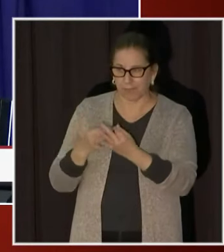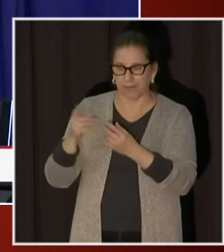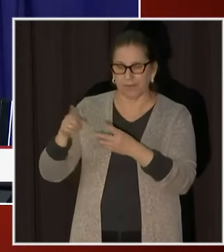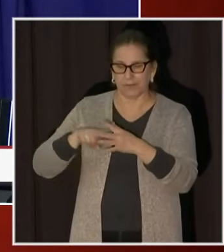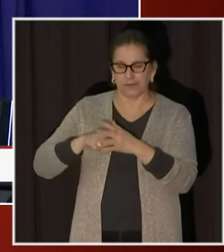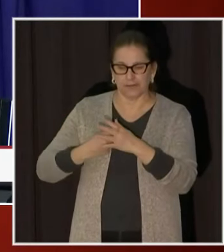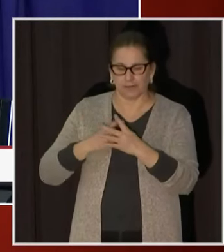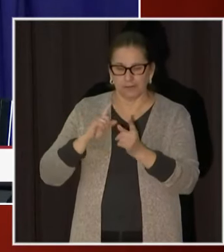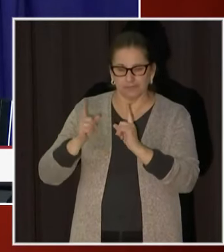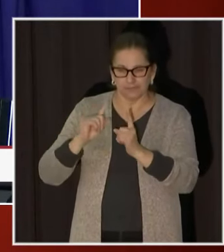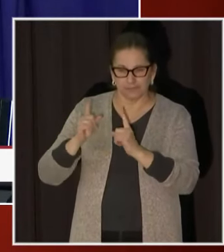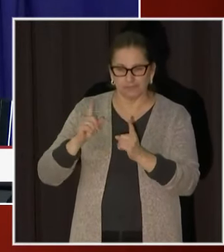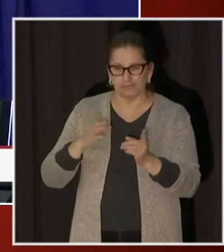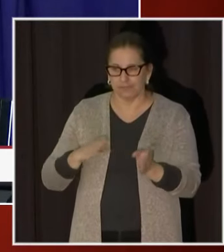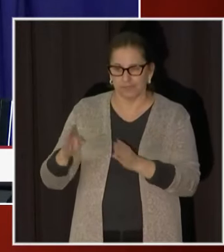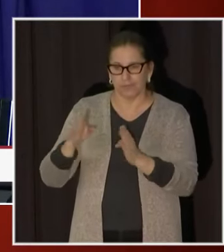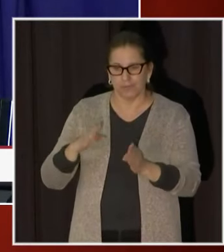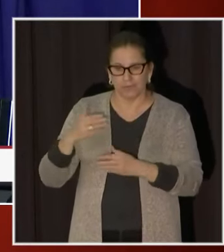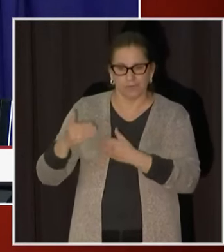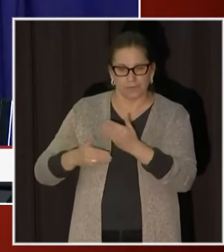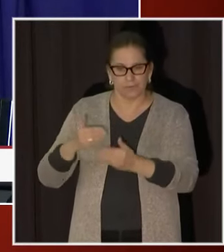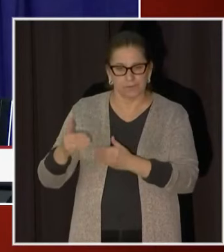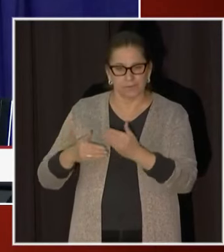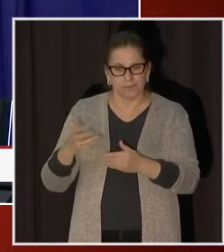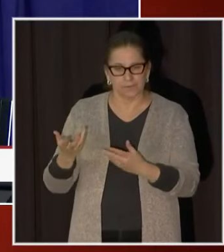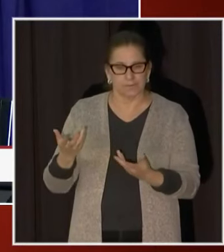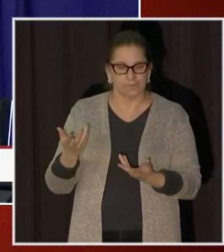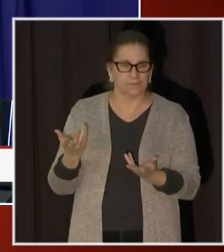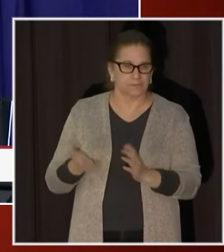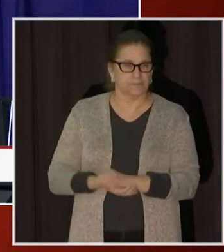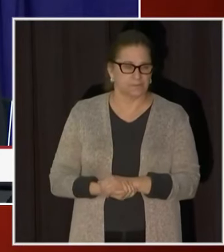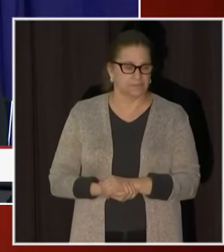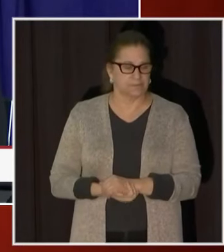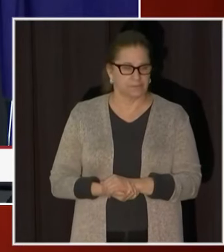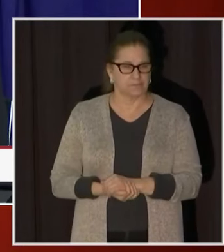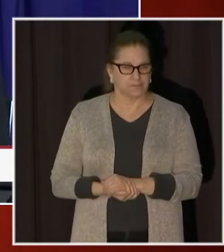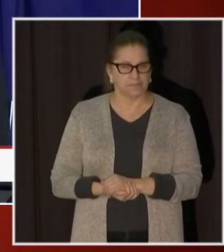be so that we don't come against that issue. Thank you.